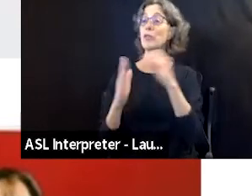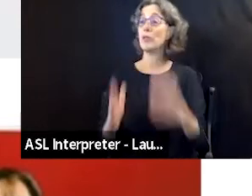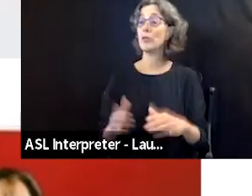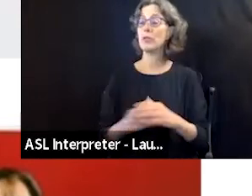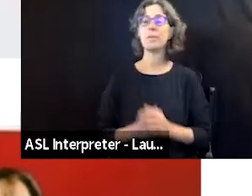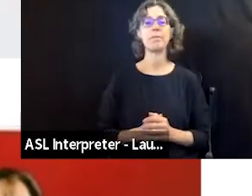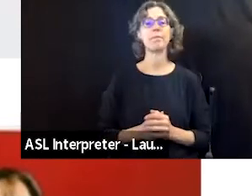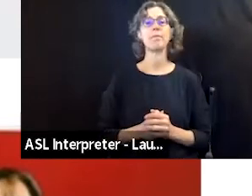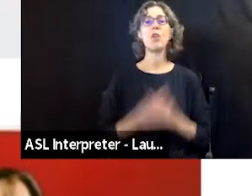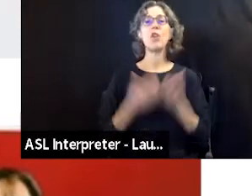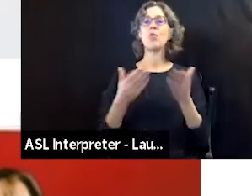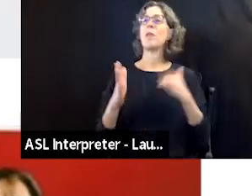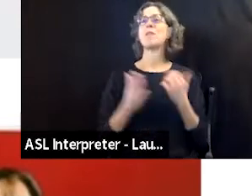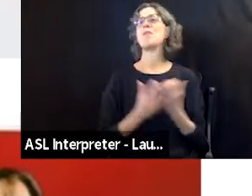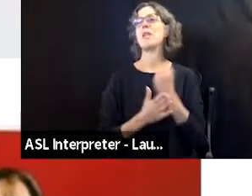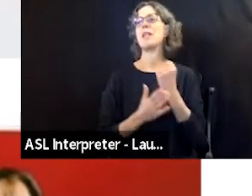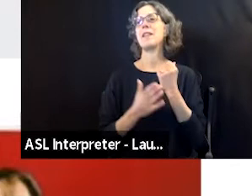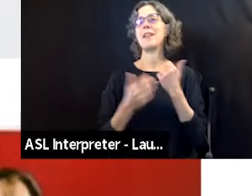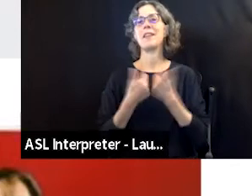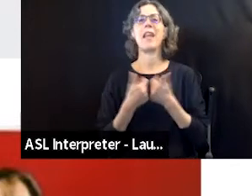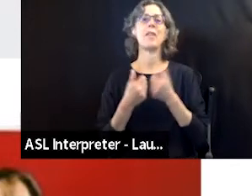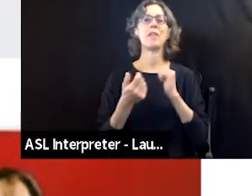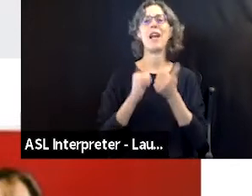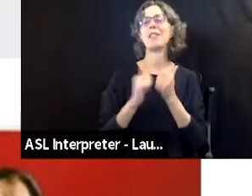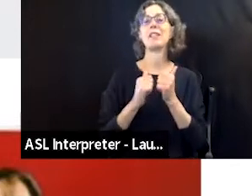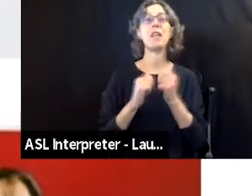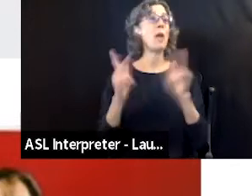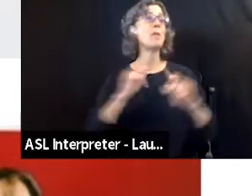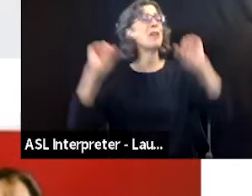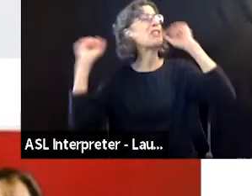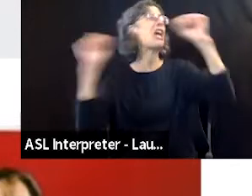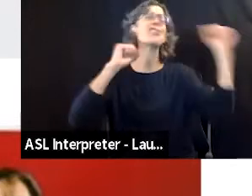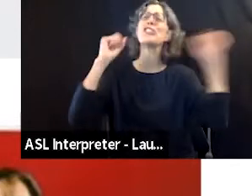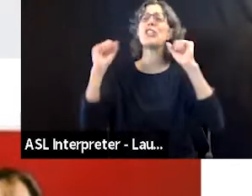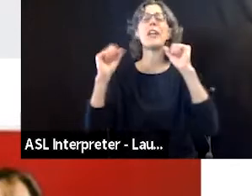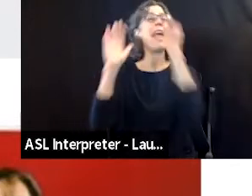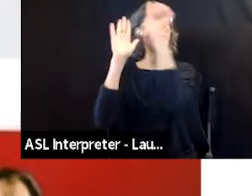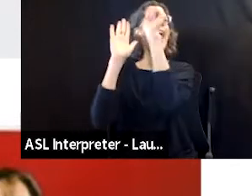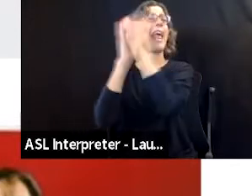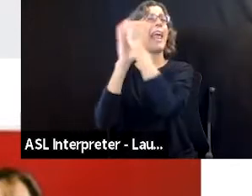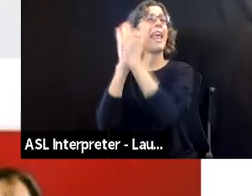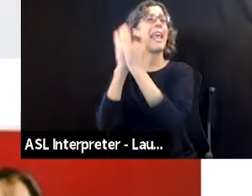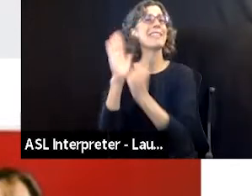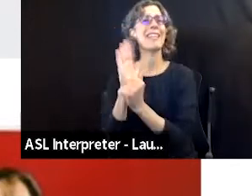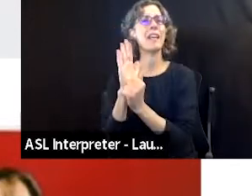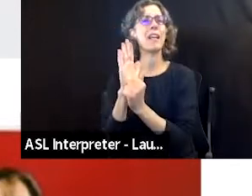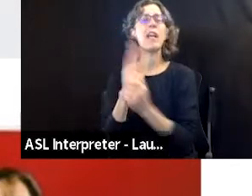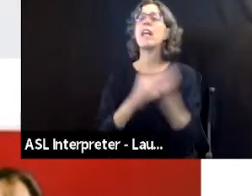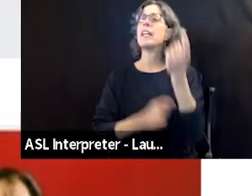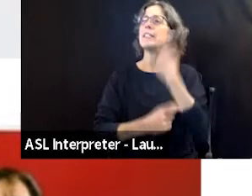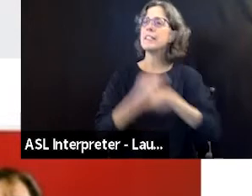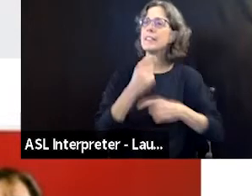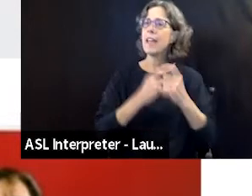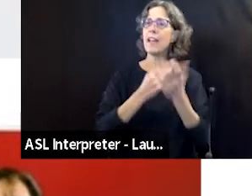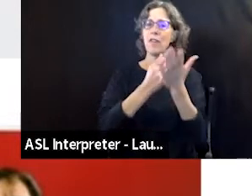You let me win every game and contest and everyone cheers and gives me all A's instead of helping me try to do my best.